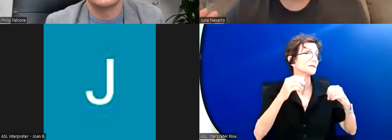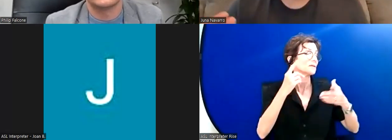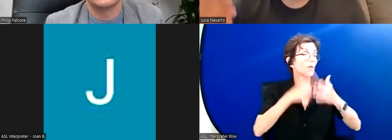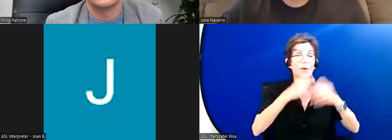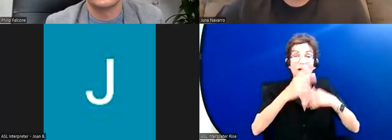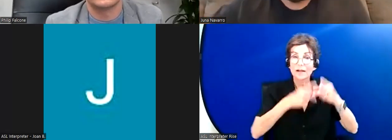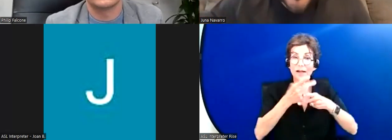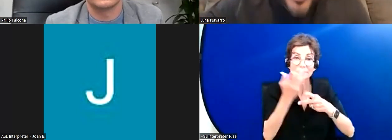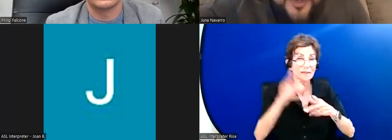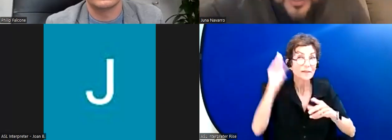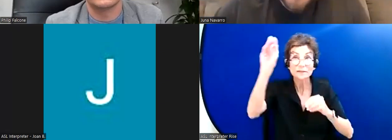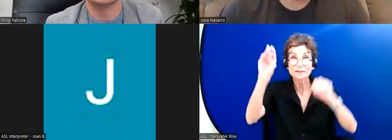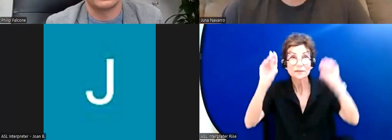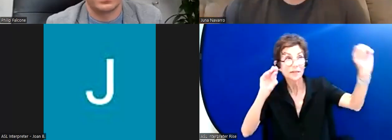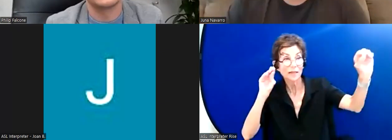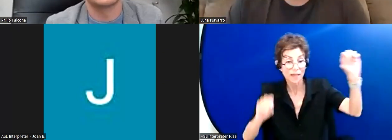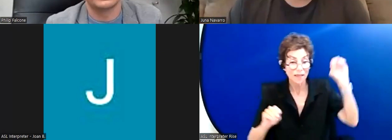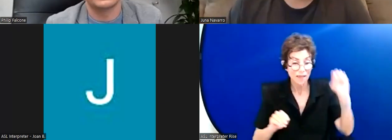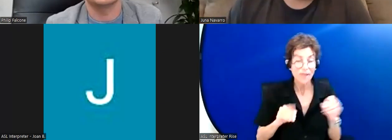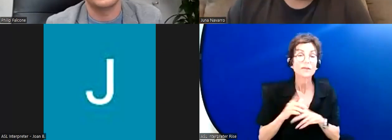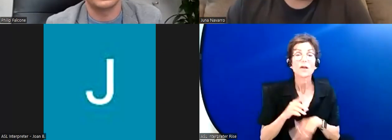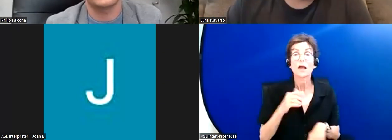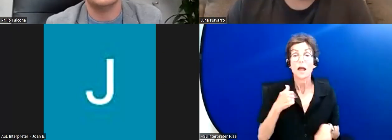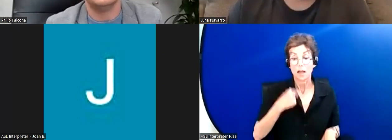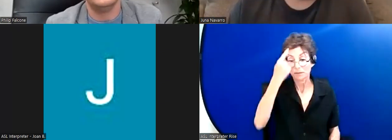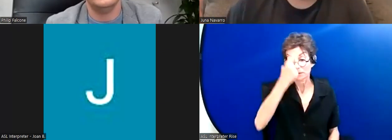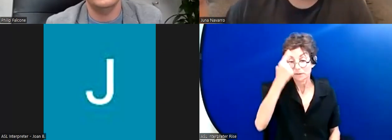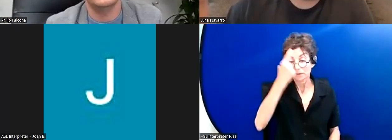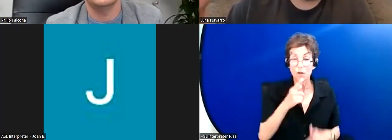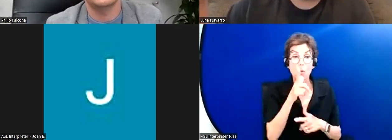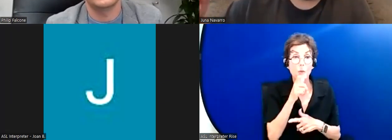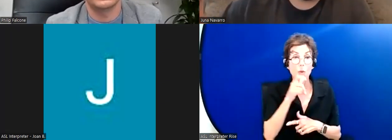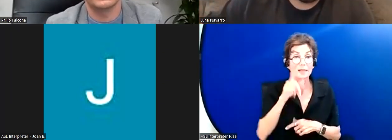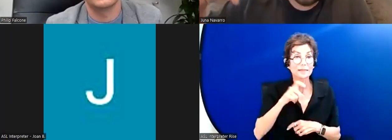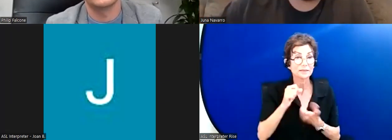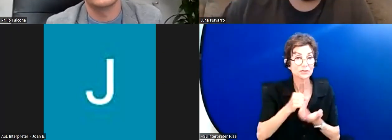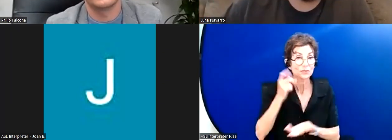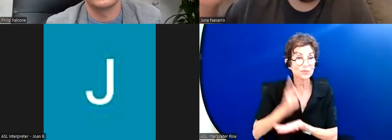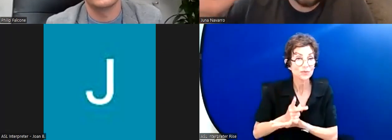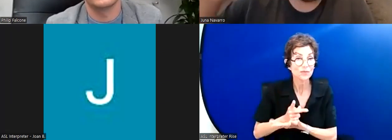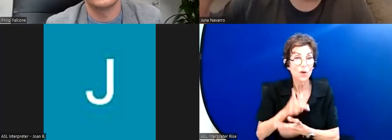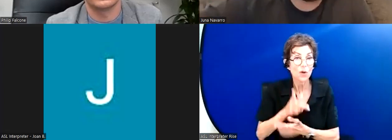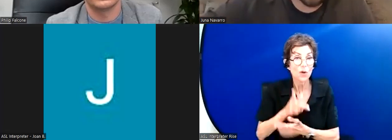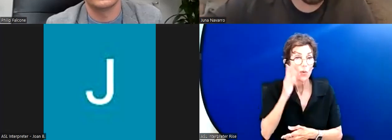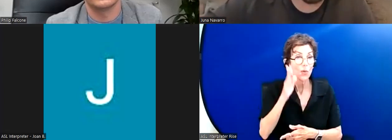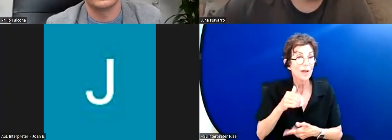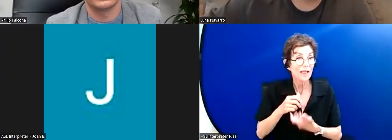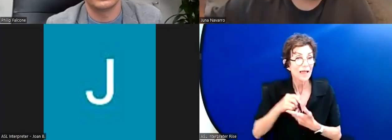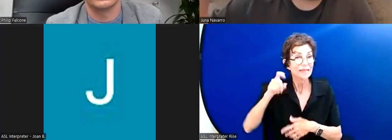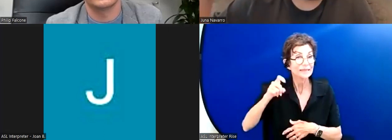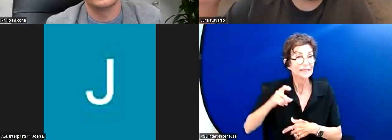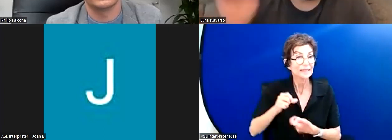as an artist is like, who needs to approve this? So it's good to identify as an artist, like, who am I going to get a yes from for me to start painting on the